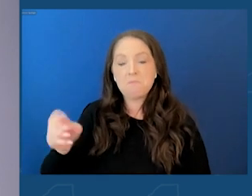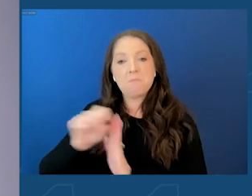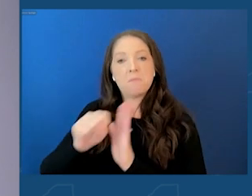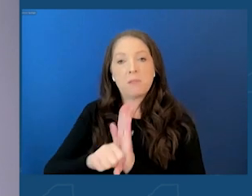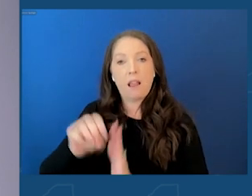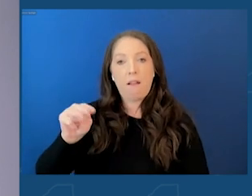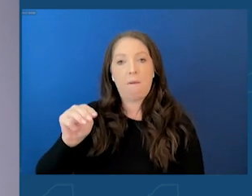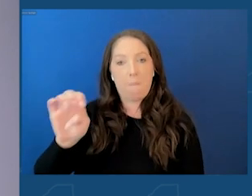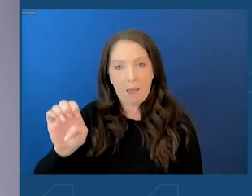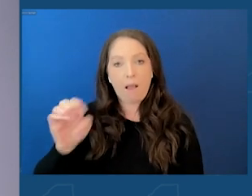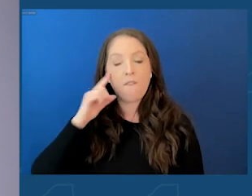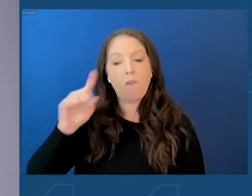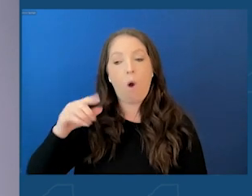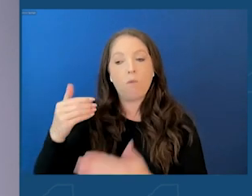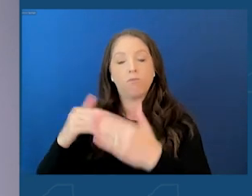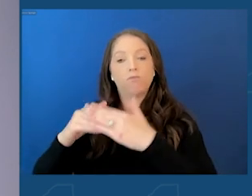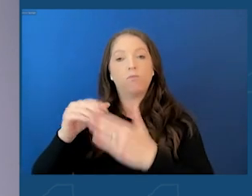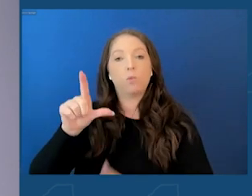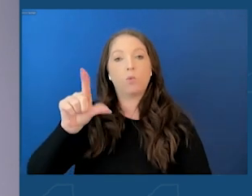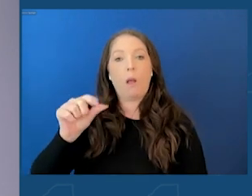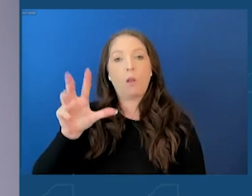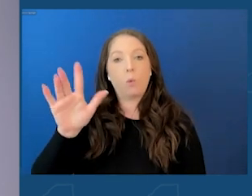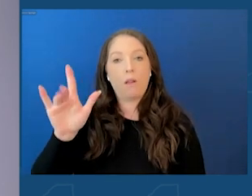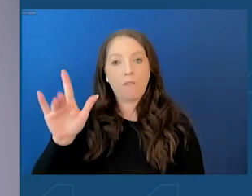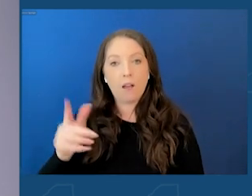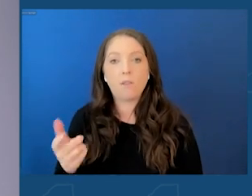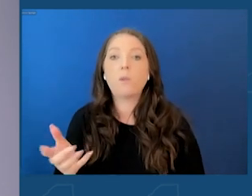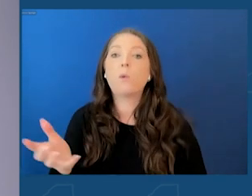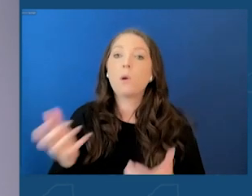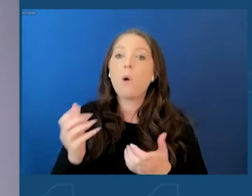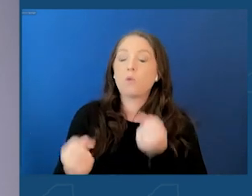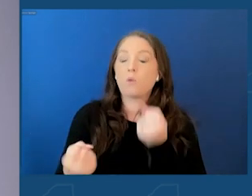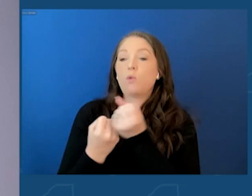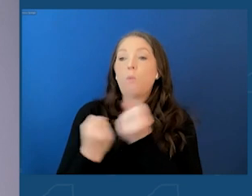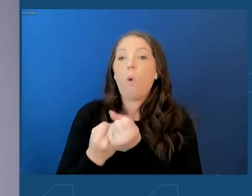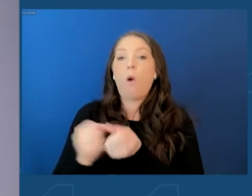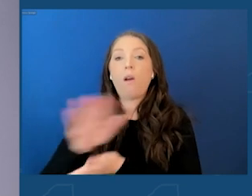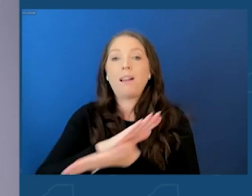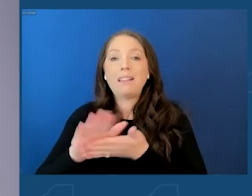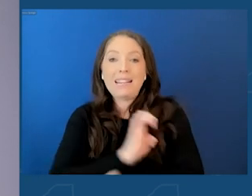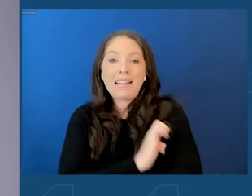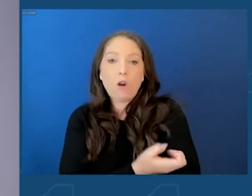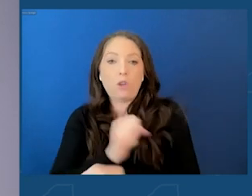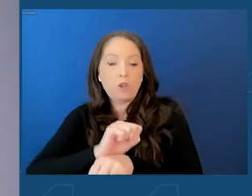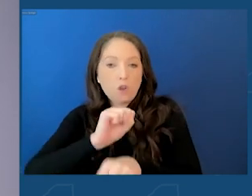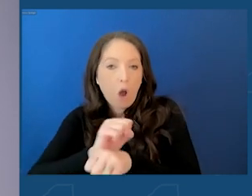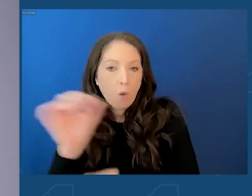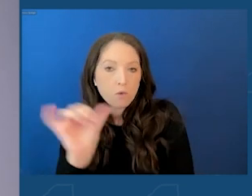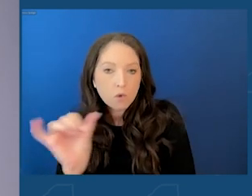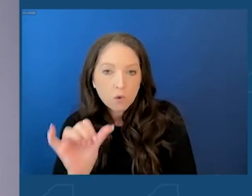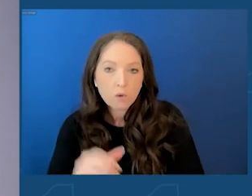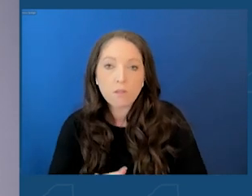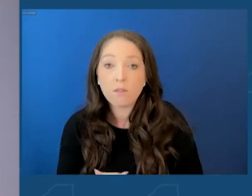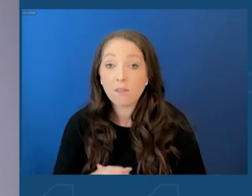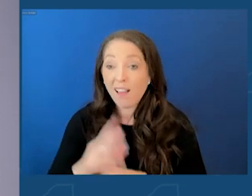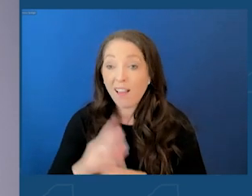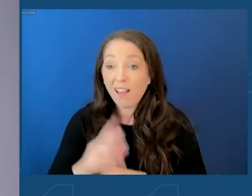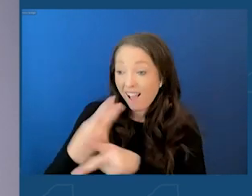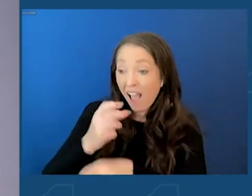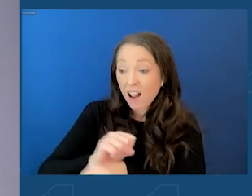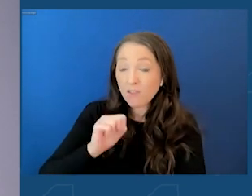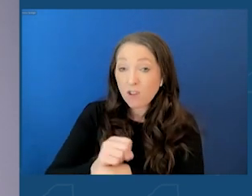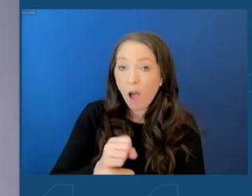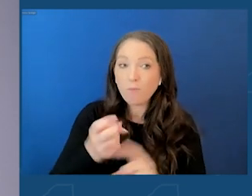our dependency on fossil fuels and support clean energy jobs, the kinds of jobs that attract young people,